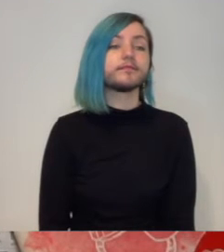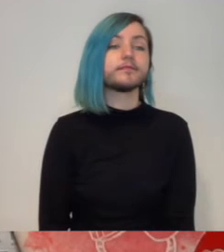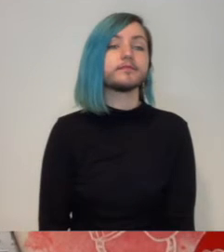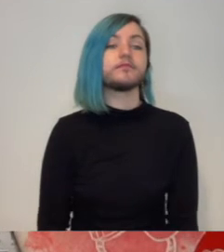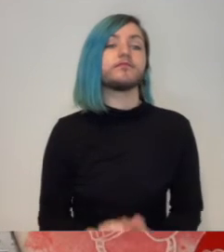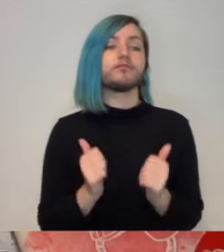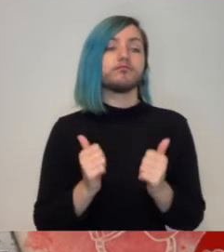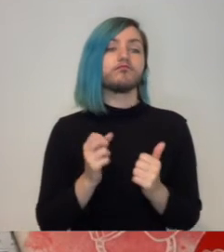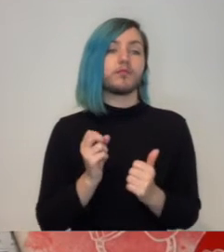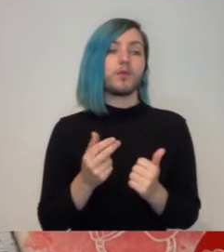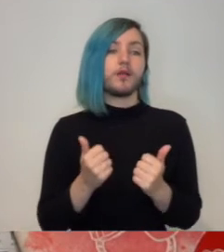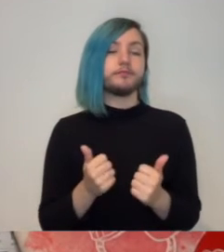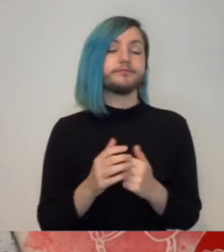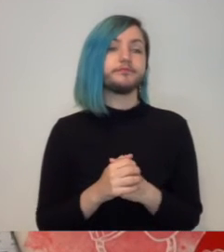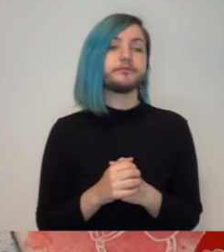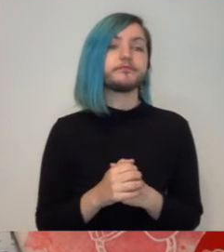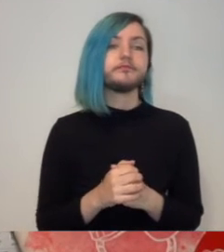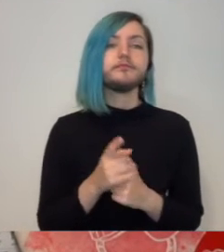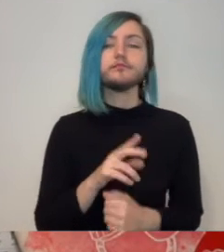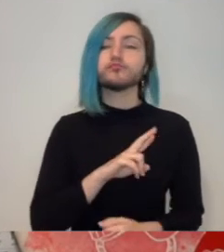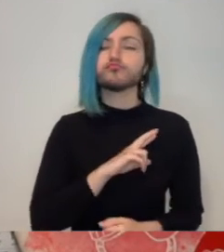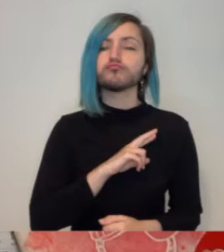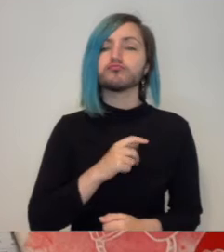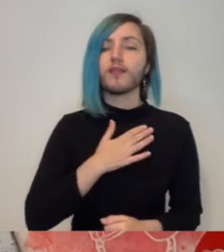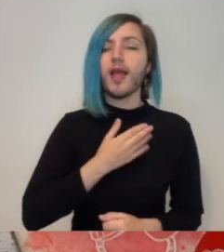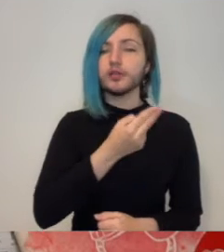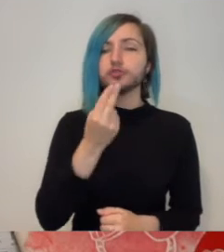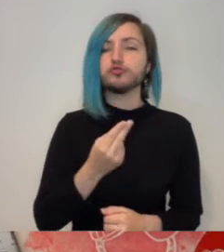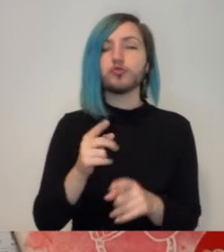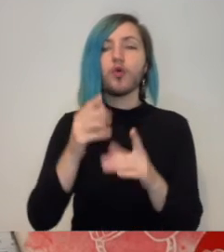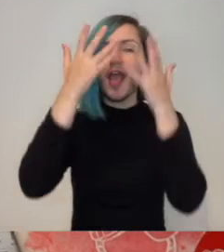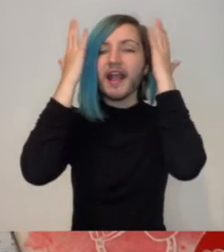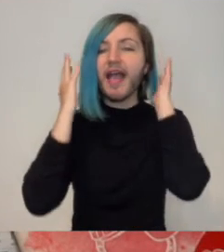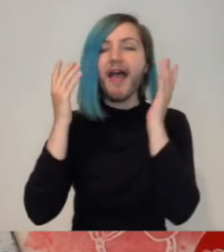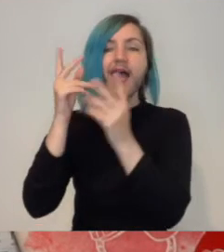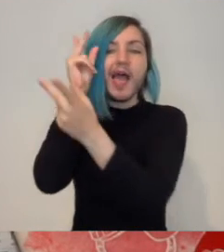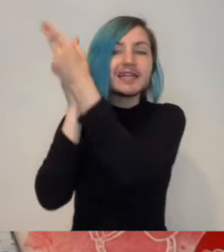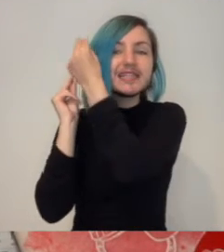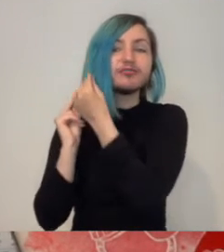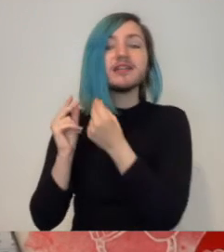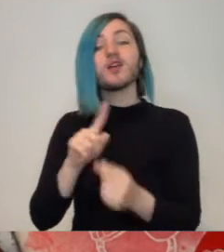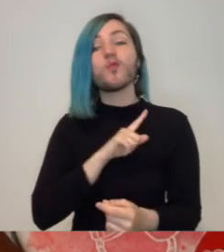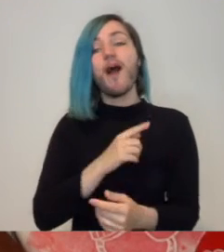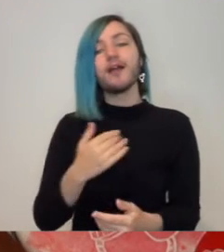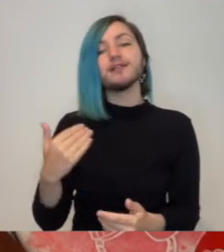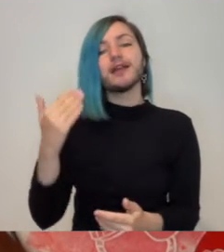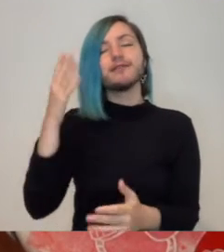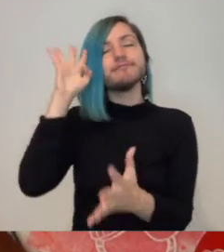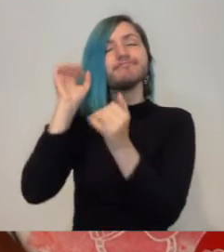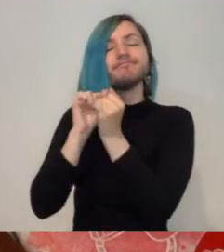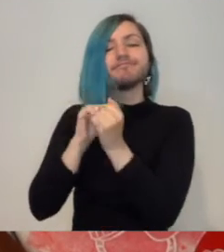Okay, so with the reason why I like to draw stuff like hair accessories is because they really remind me of my